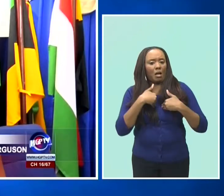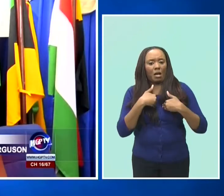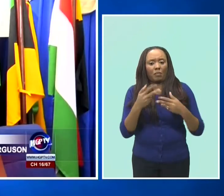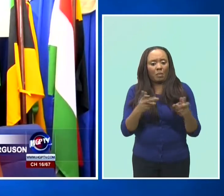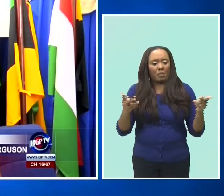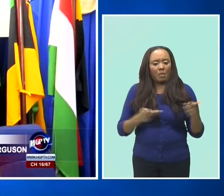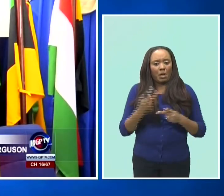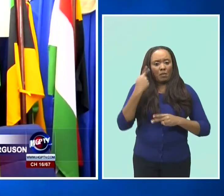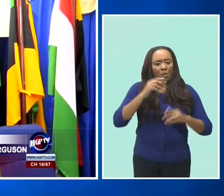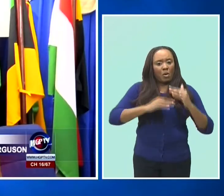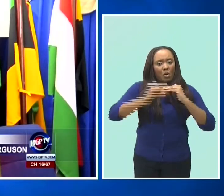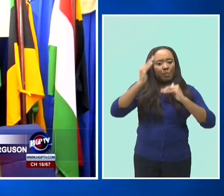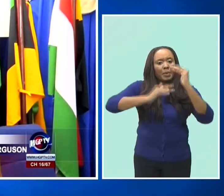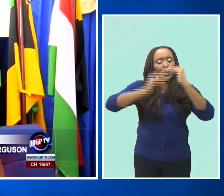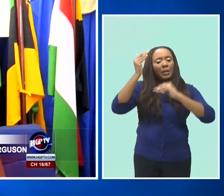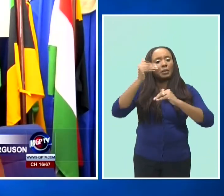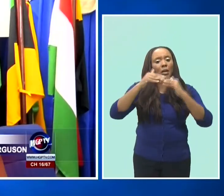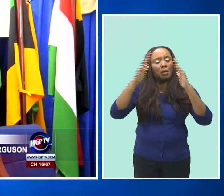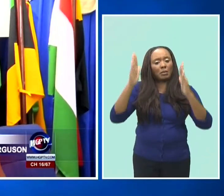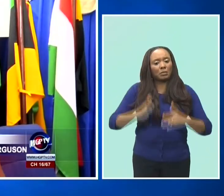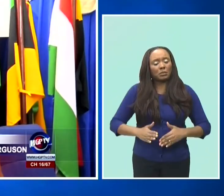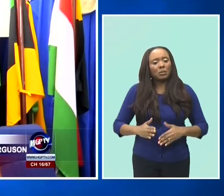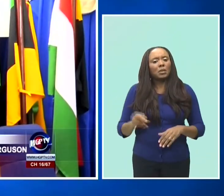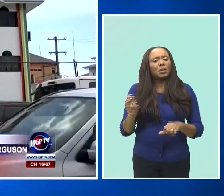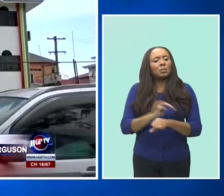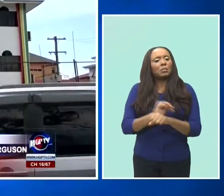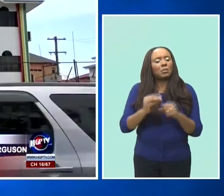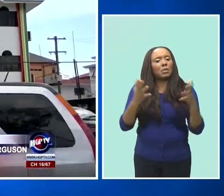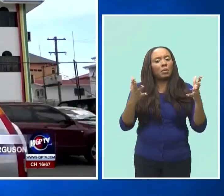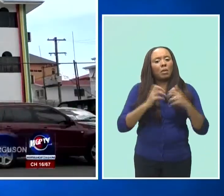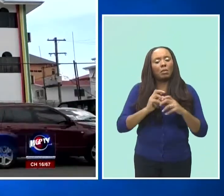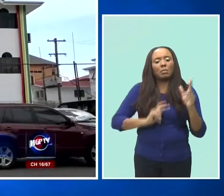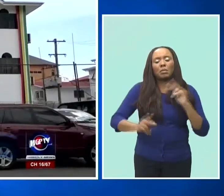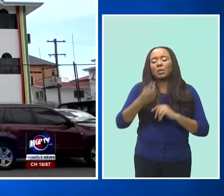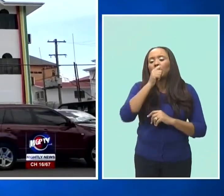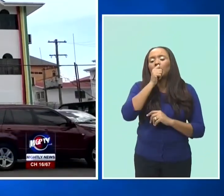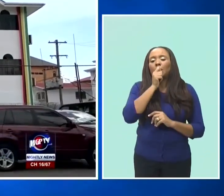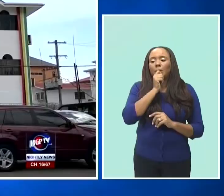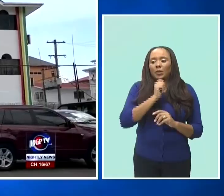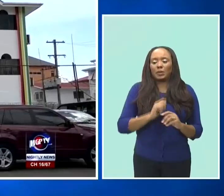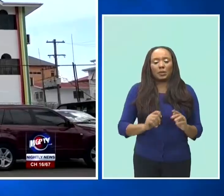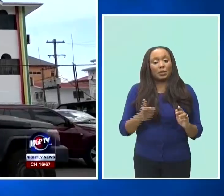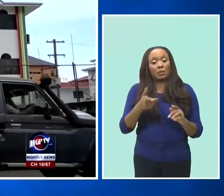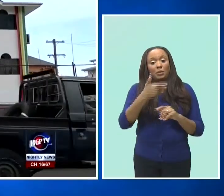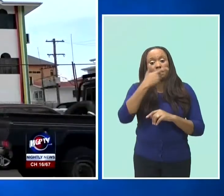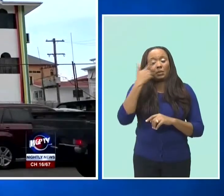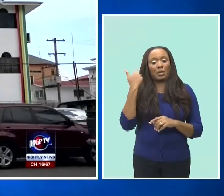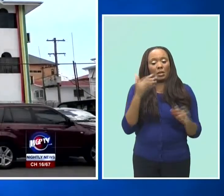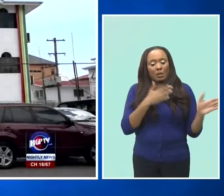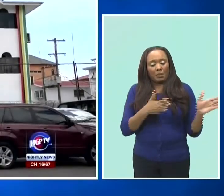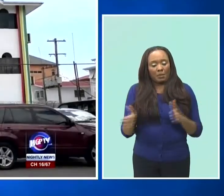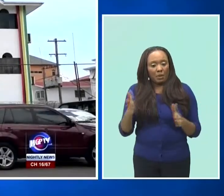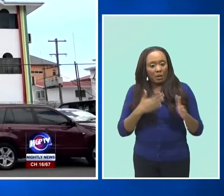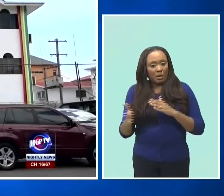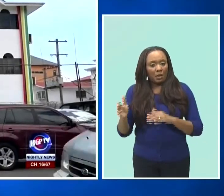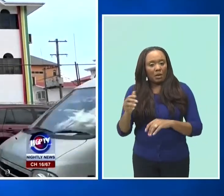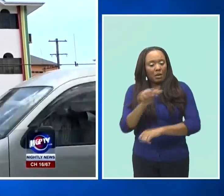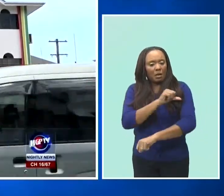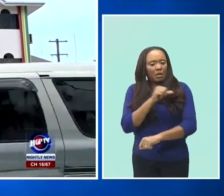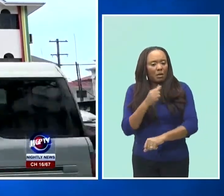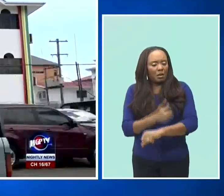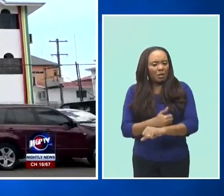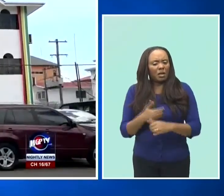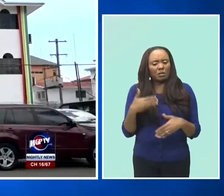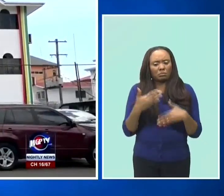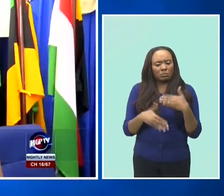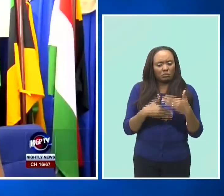Annette Ferguson said the ministry is urging persons to remain patient as the Central Housing and Planning Authority is making